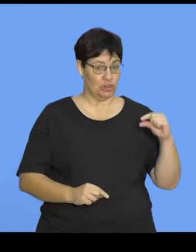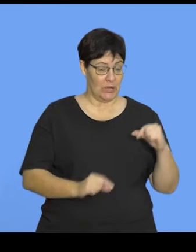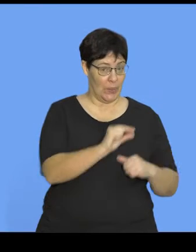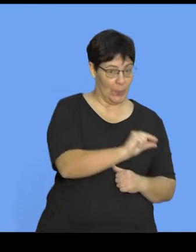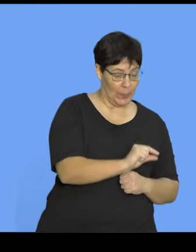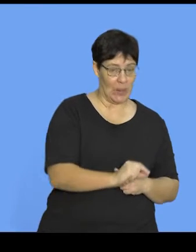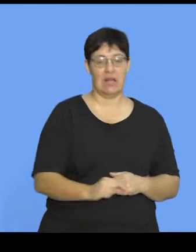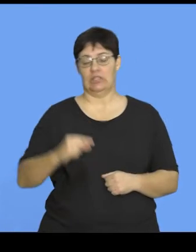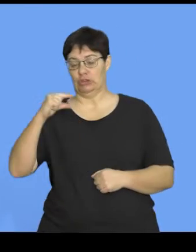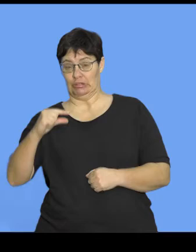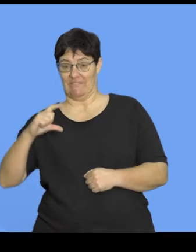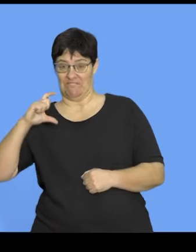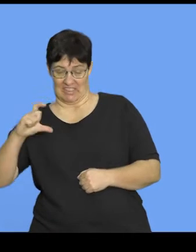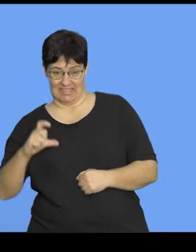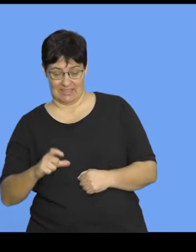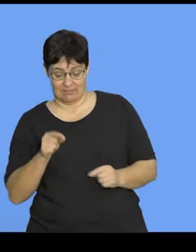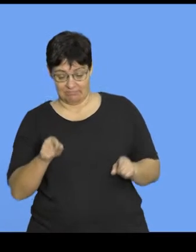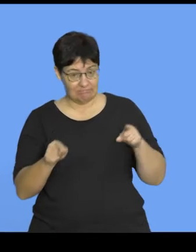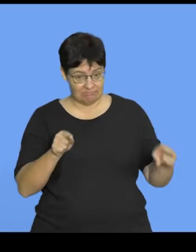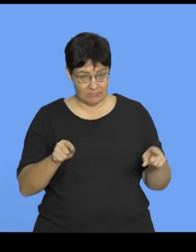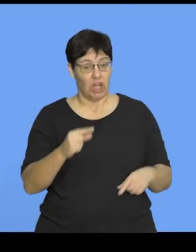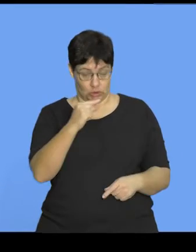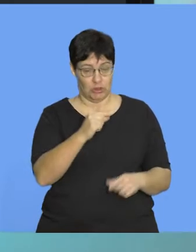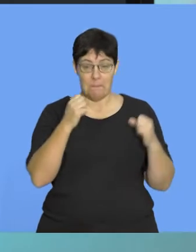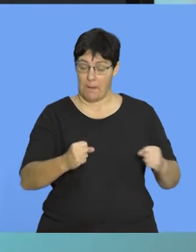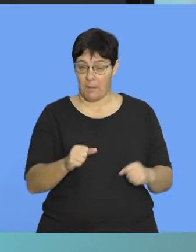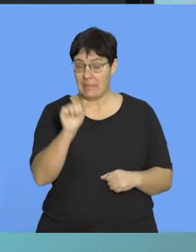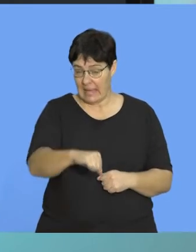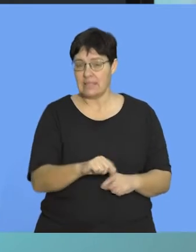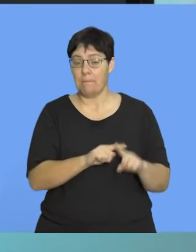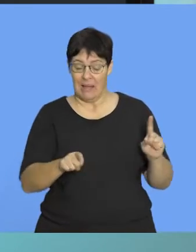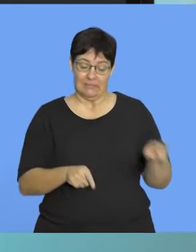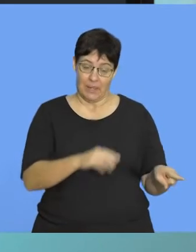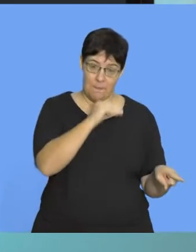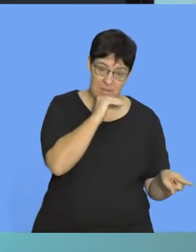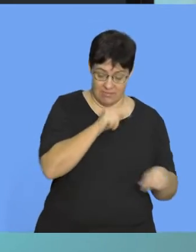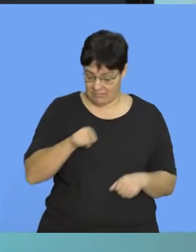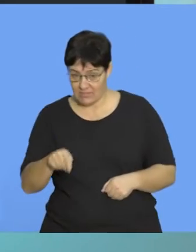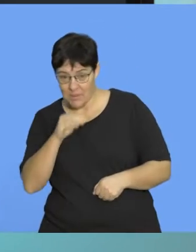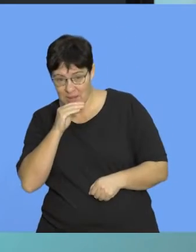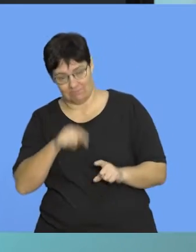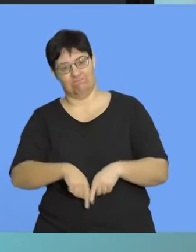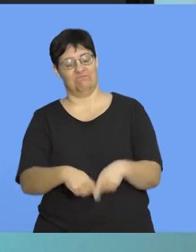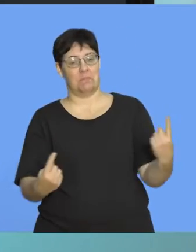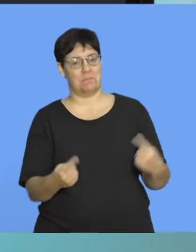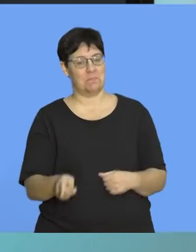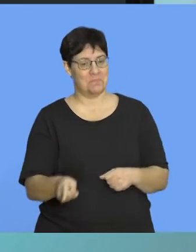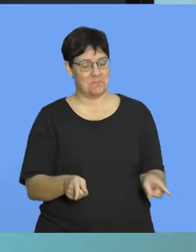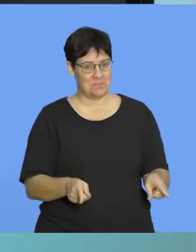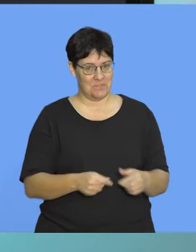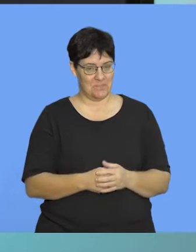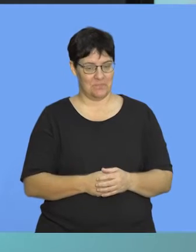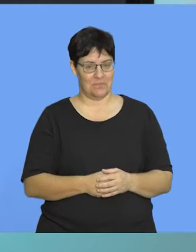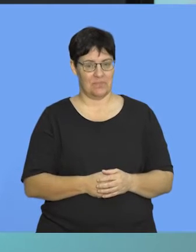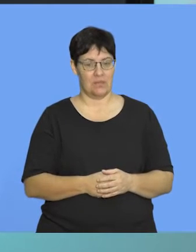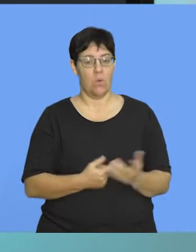and big G. They're both G, but they mean different things, okay? And it's not just them being different because one's lowercase